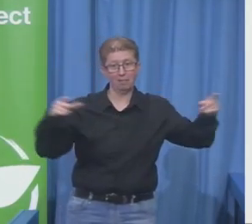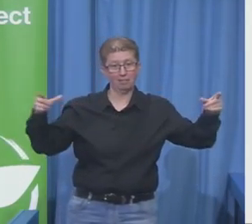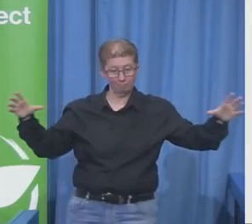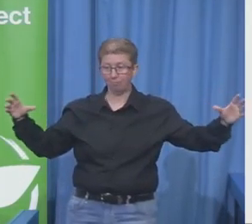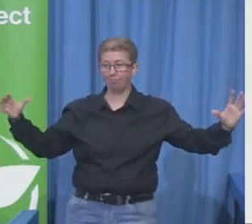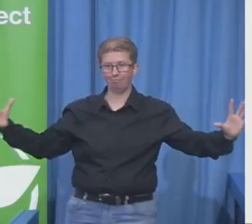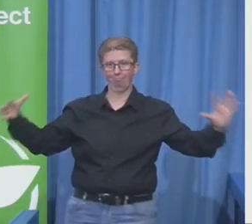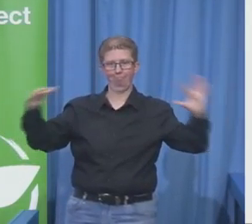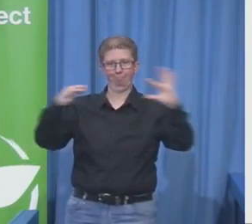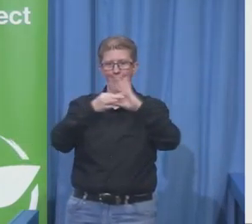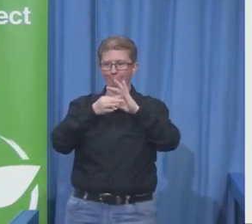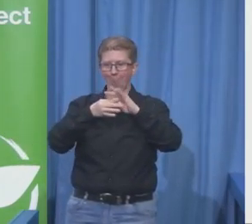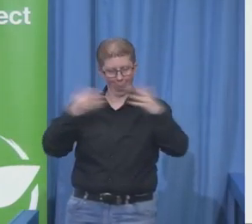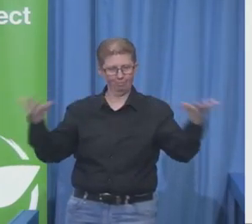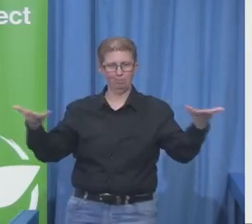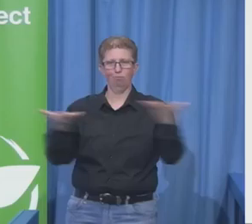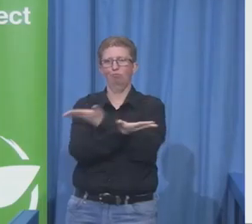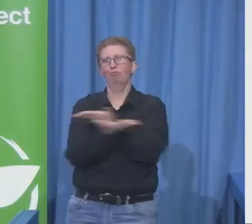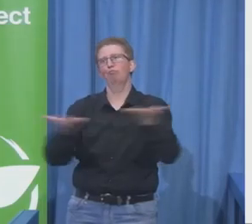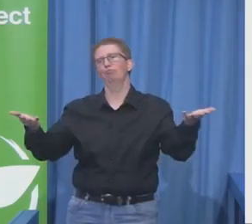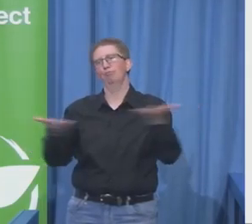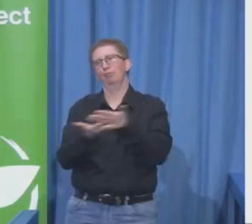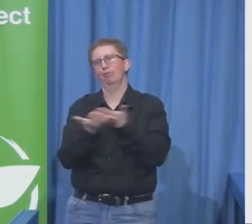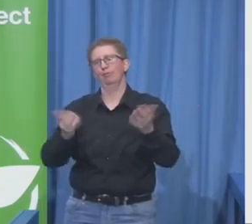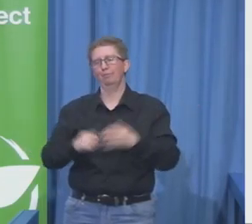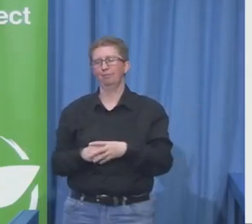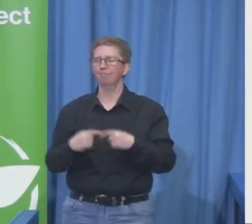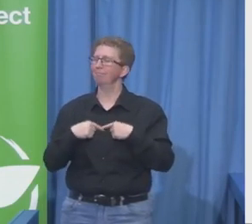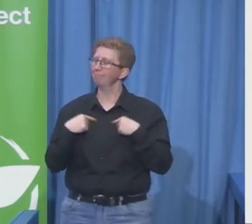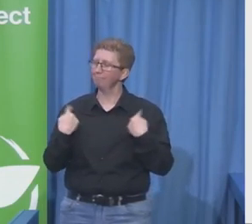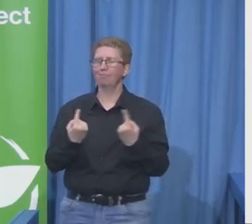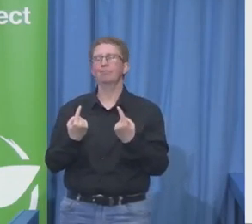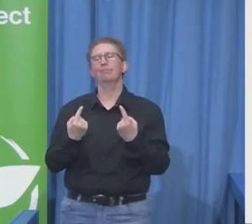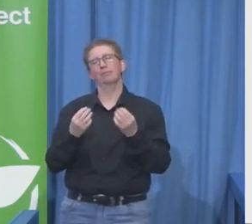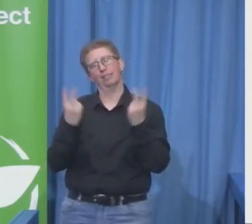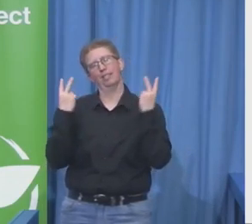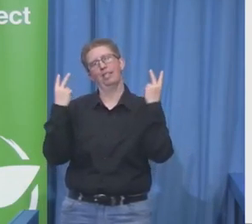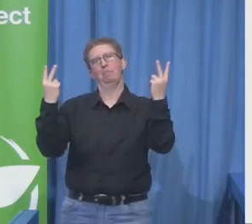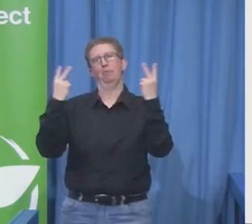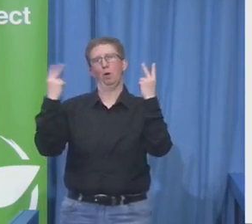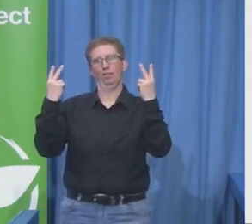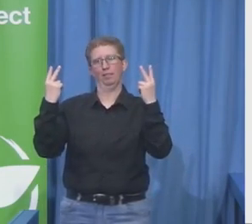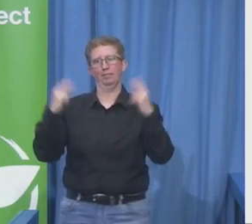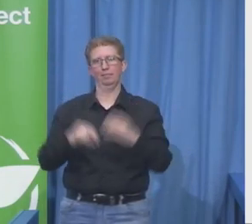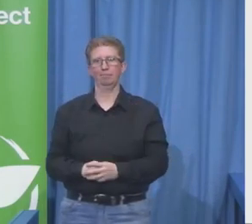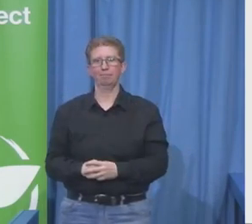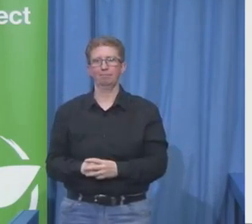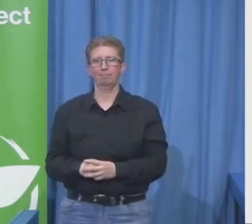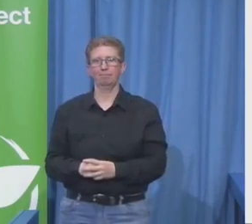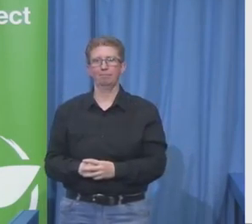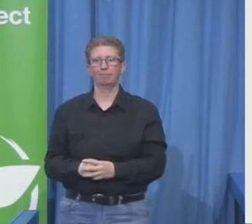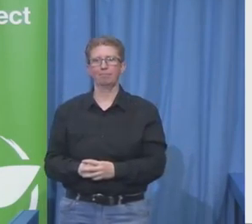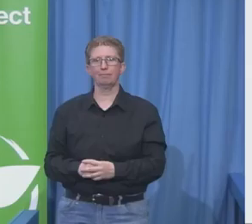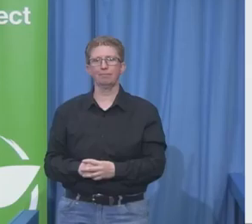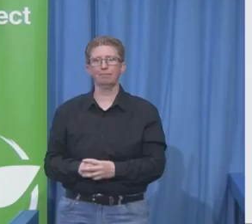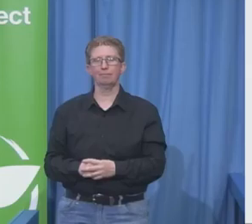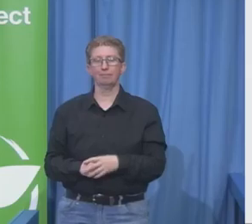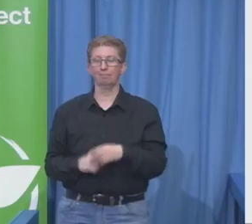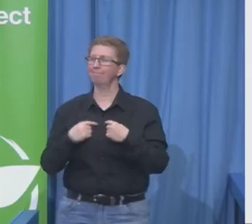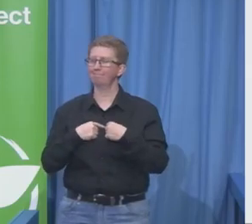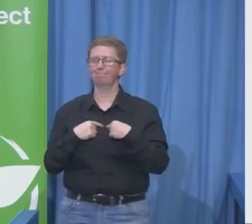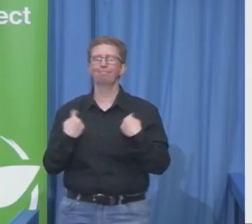IBM. We saw also that in Hungary, or